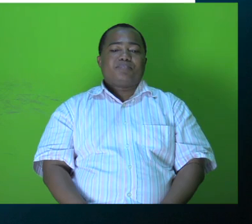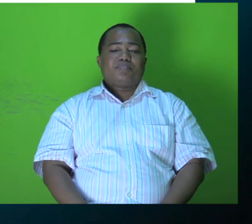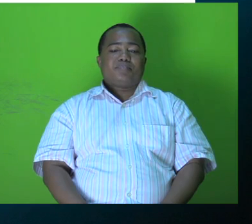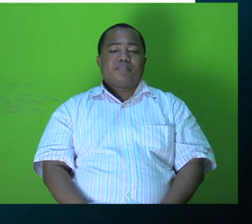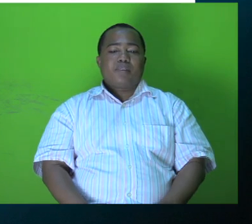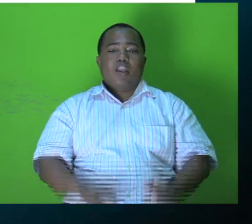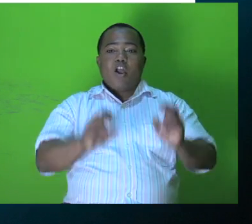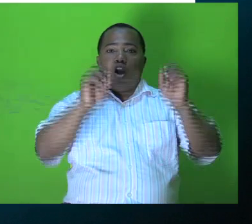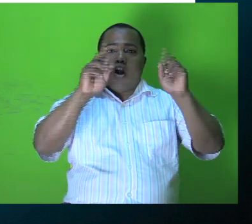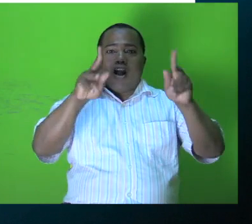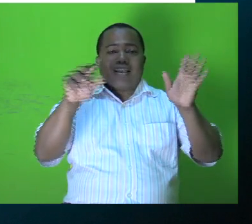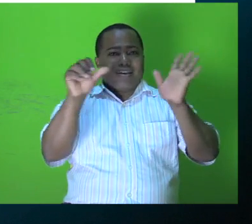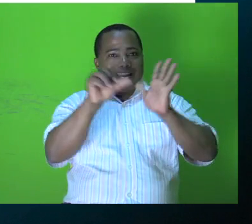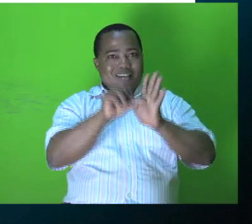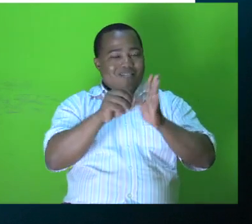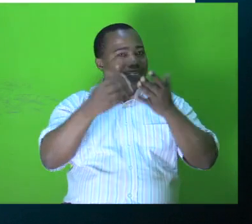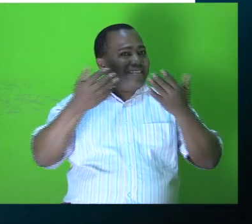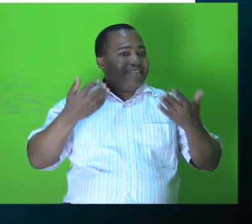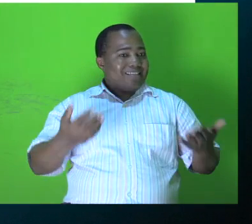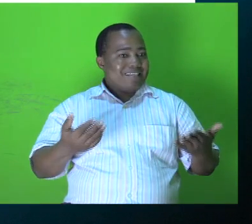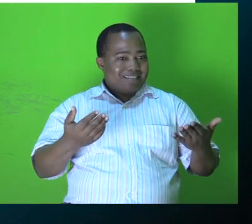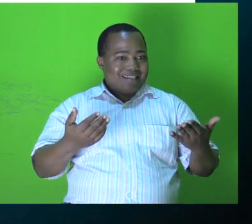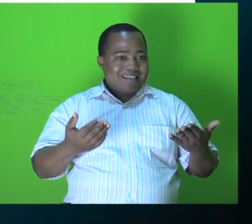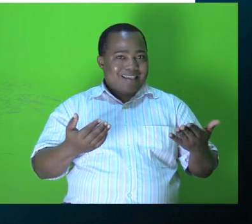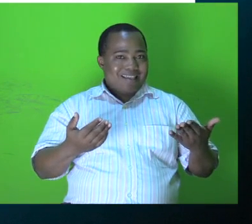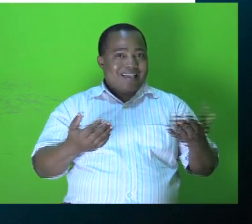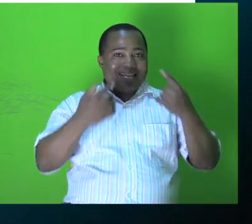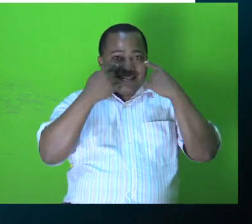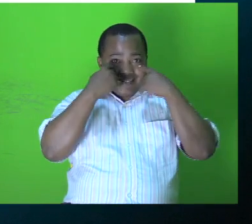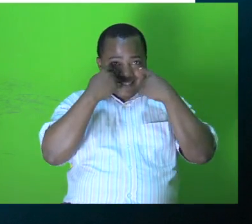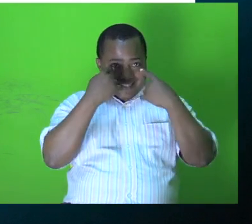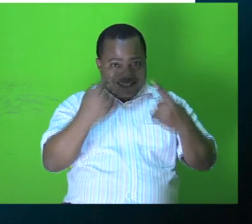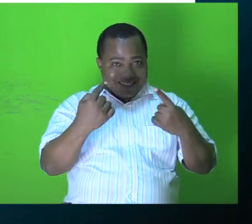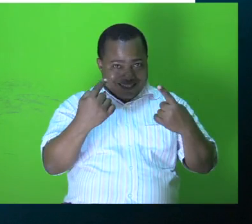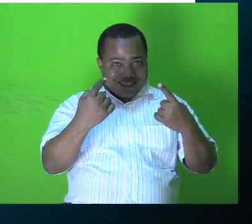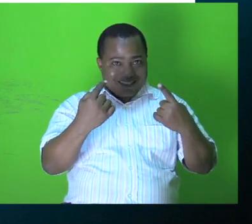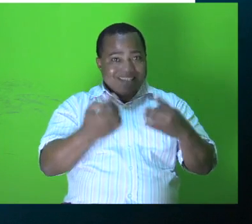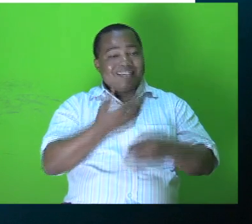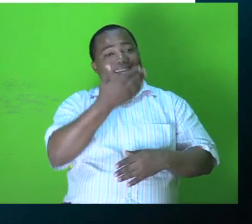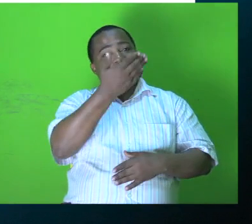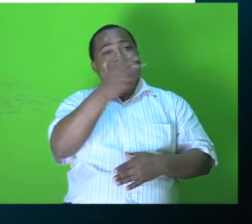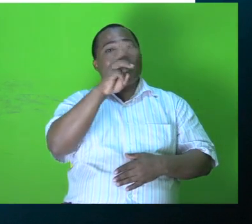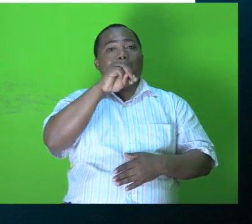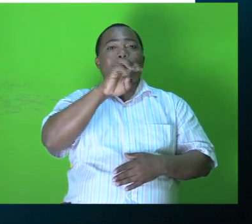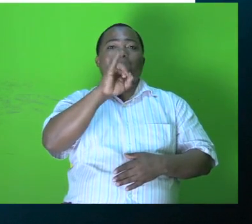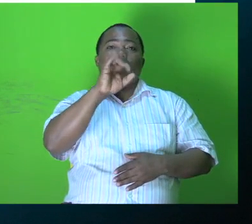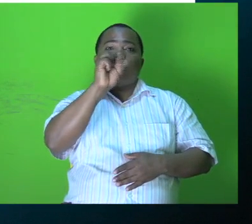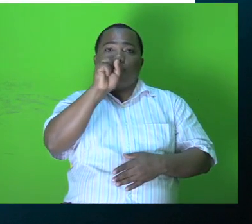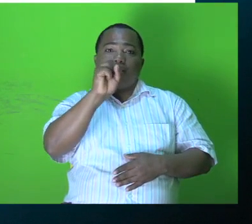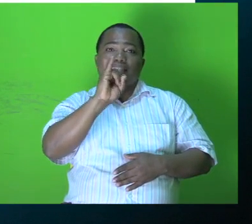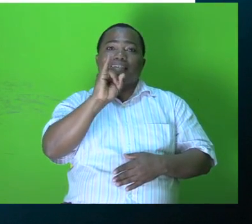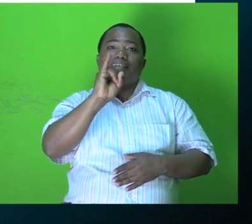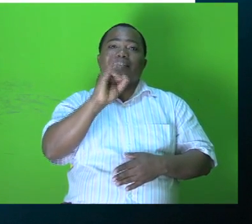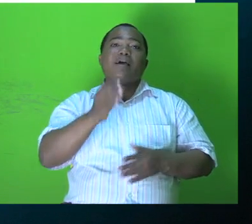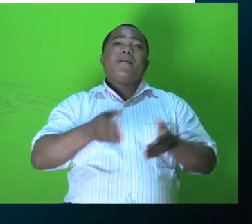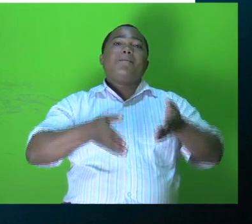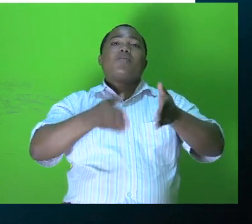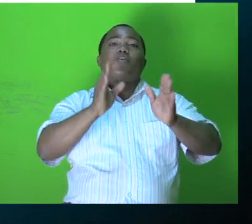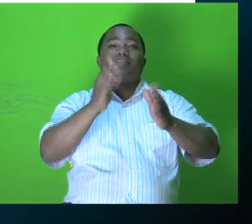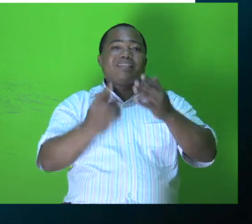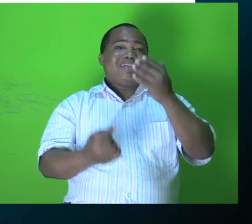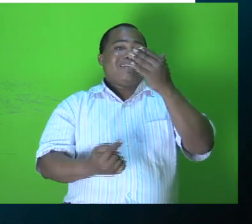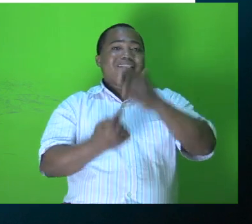Okay, my dear students, let us now see how meiosis process leads to